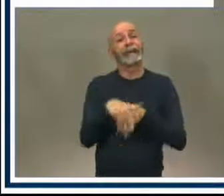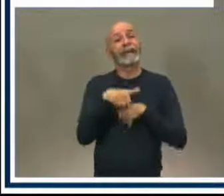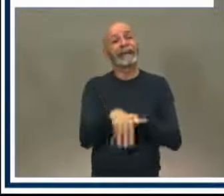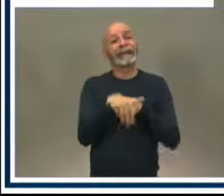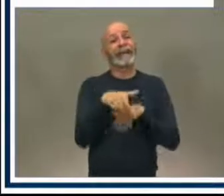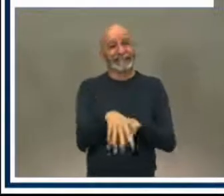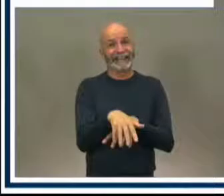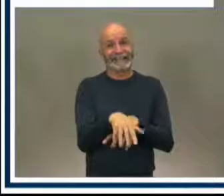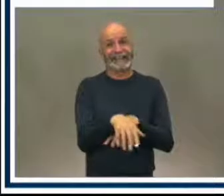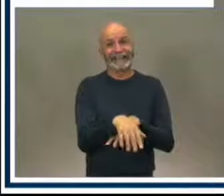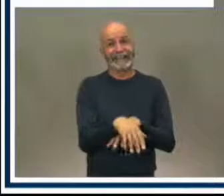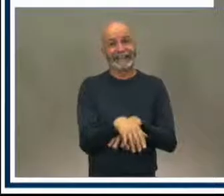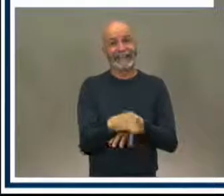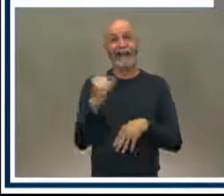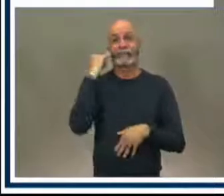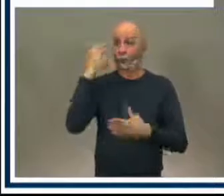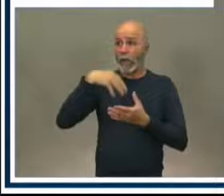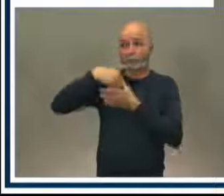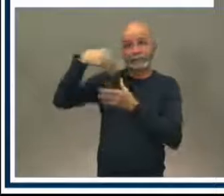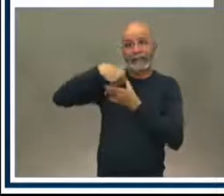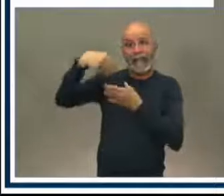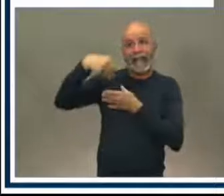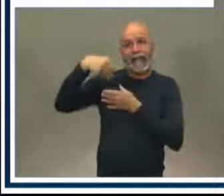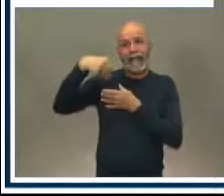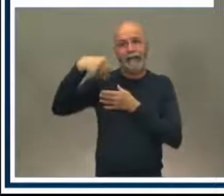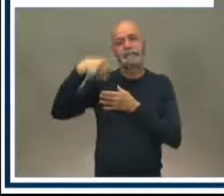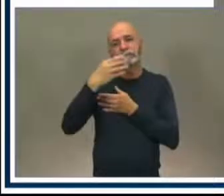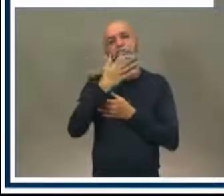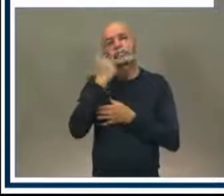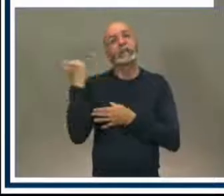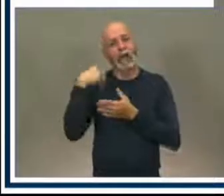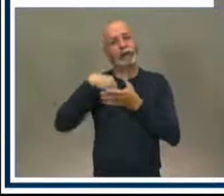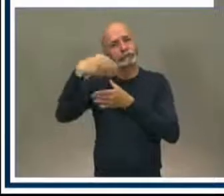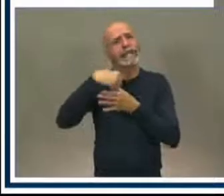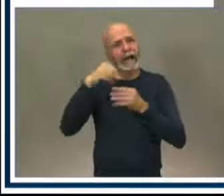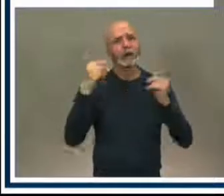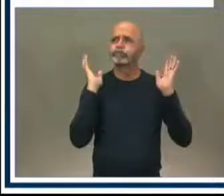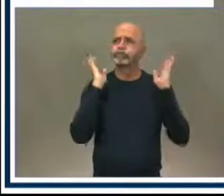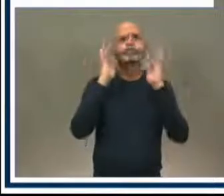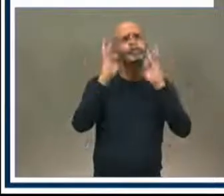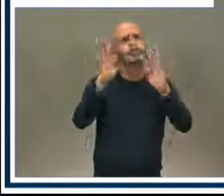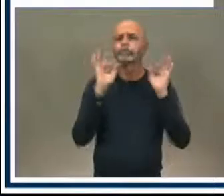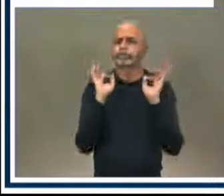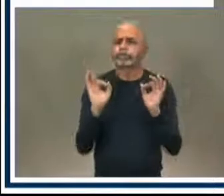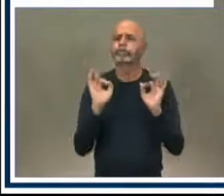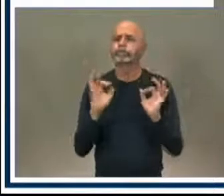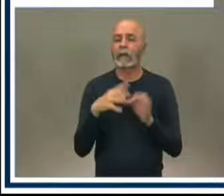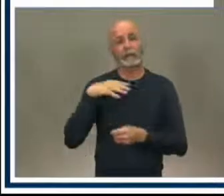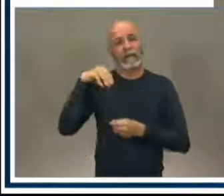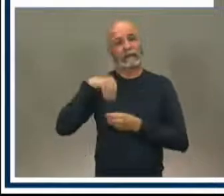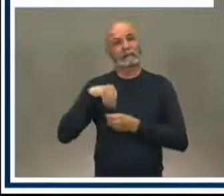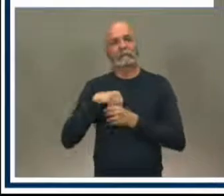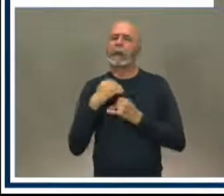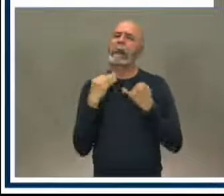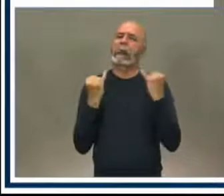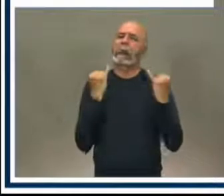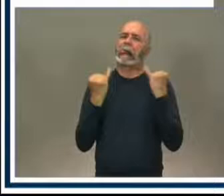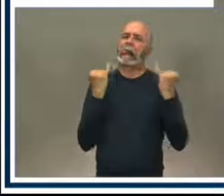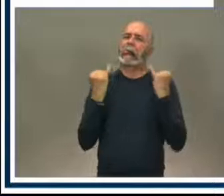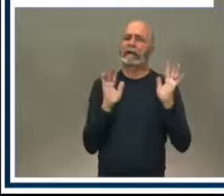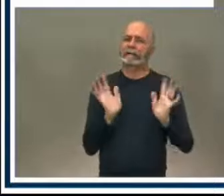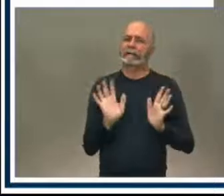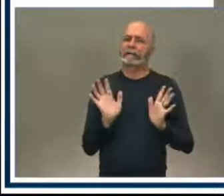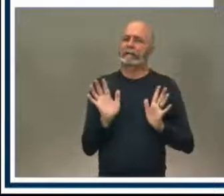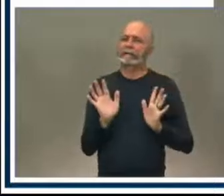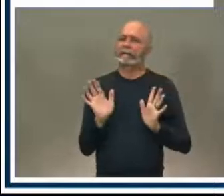you can do it outdoors, outdoors is a lot safer than indoors. That's a starting point. But beyond that, it's like make sure you're